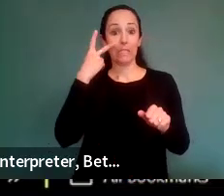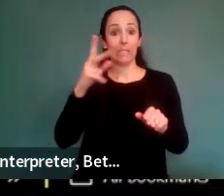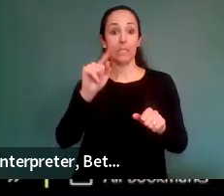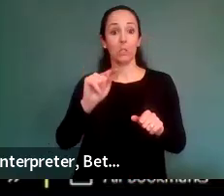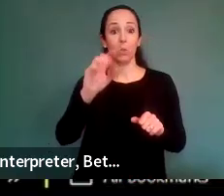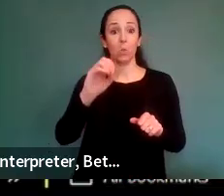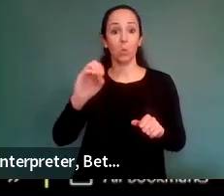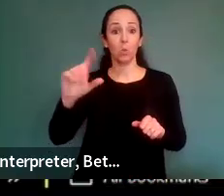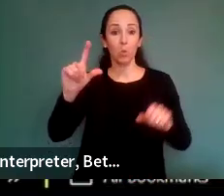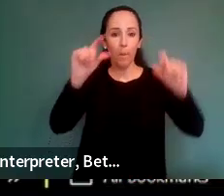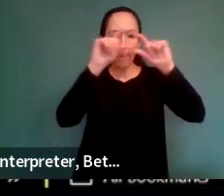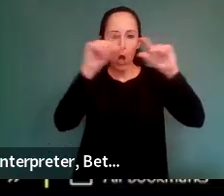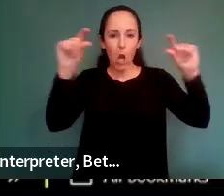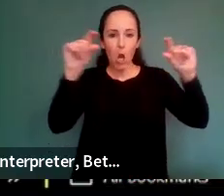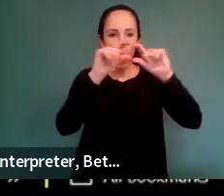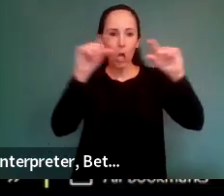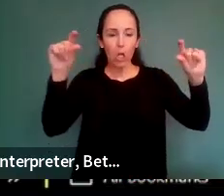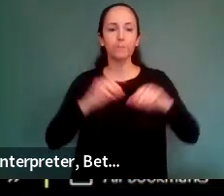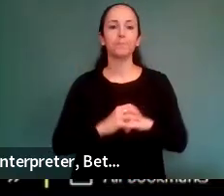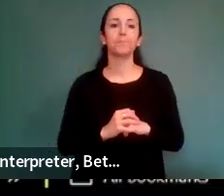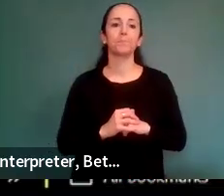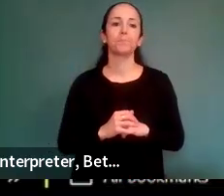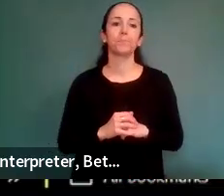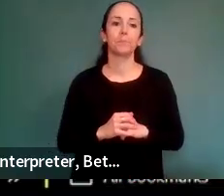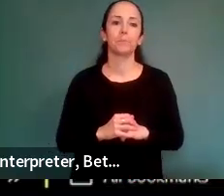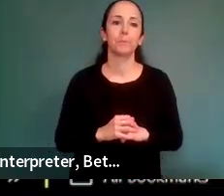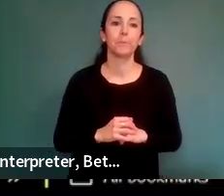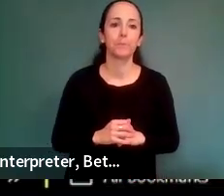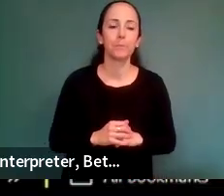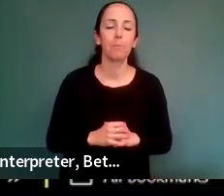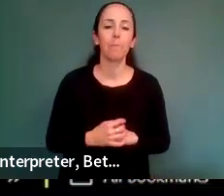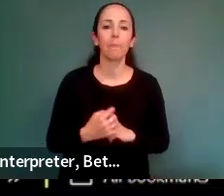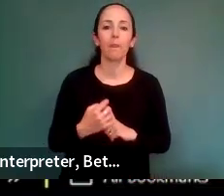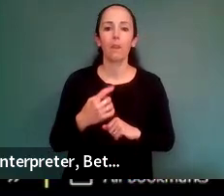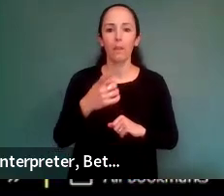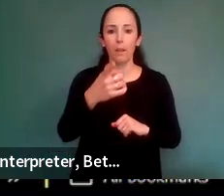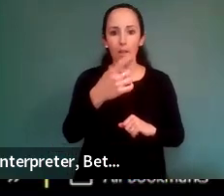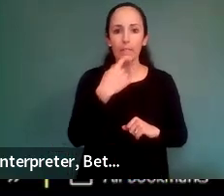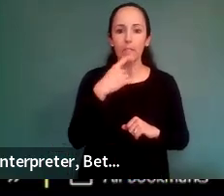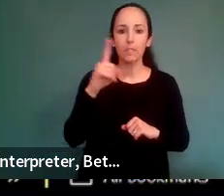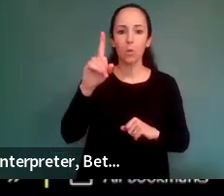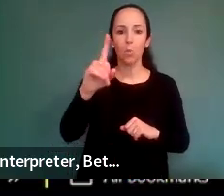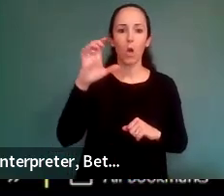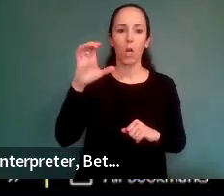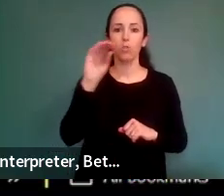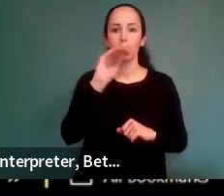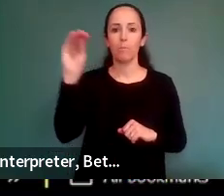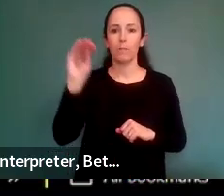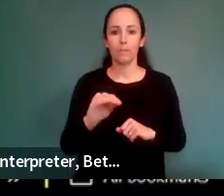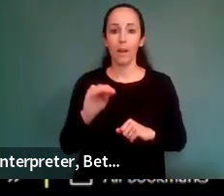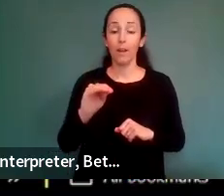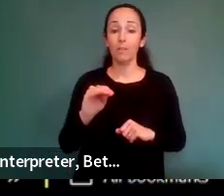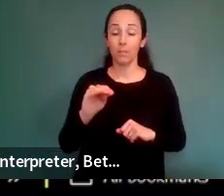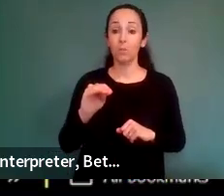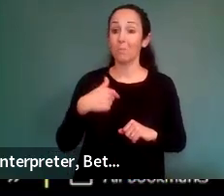a toolbar. And what comes up is 100%. And I can hit the Windows